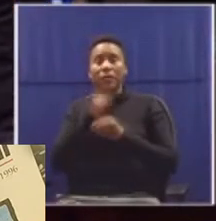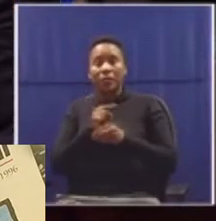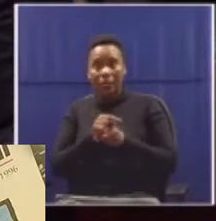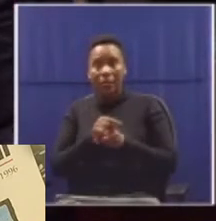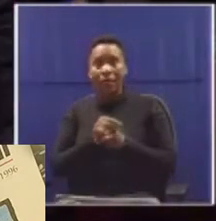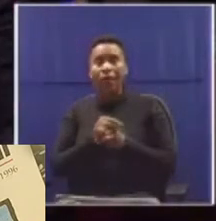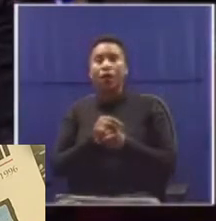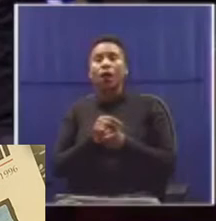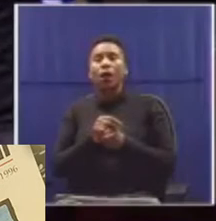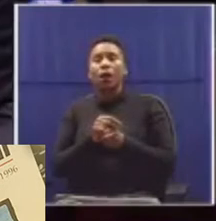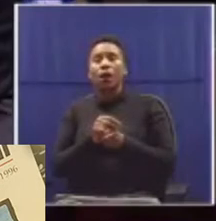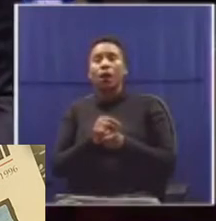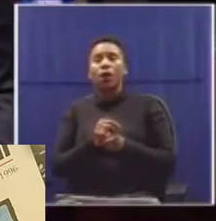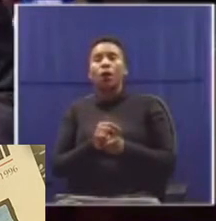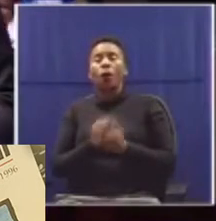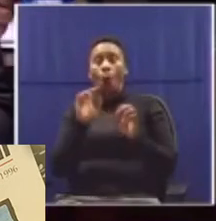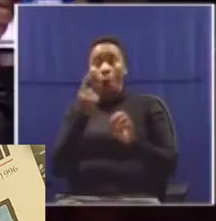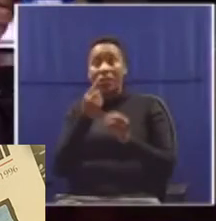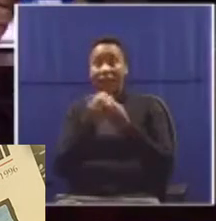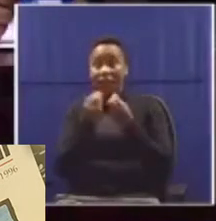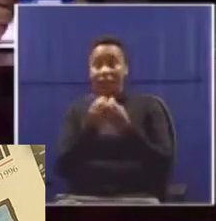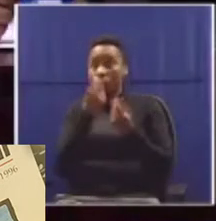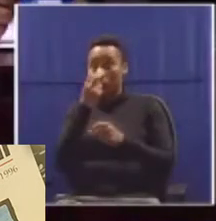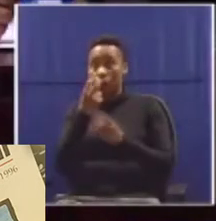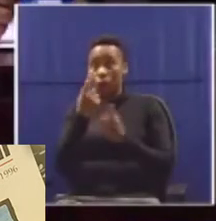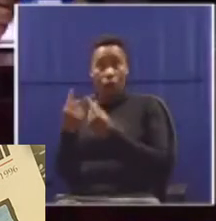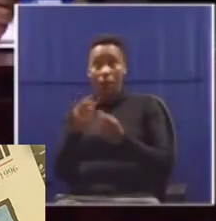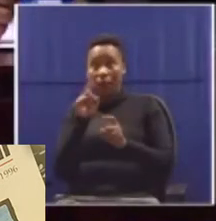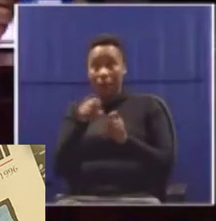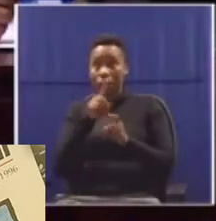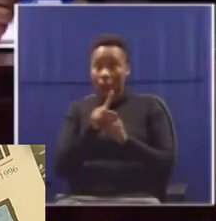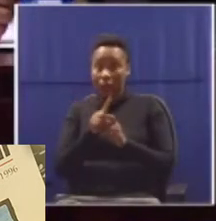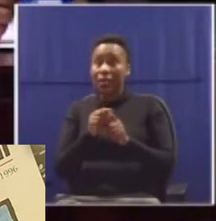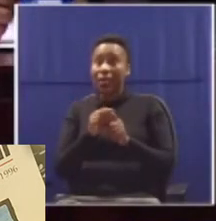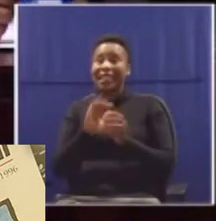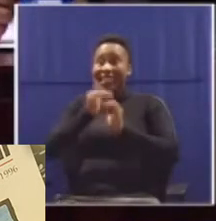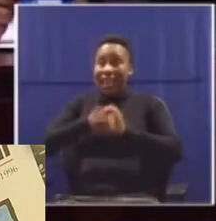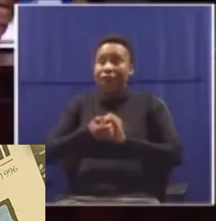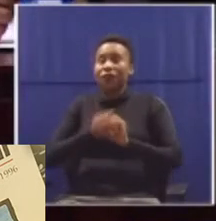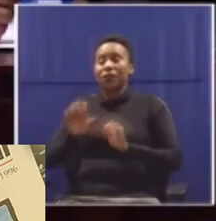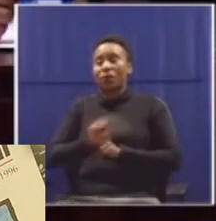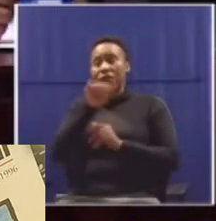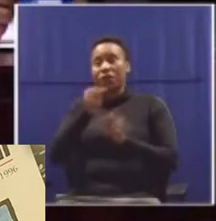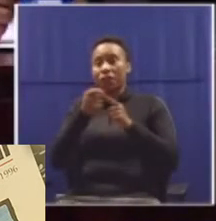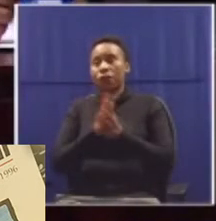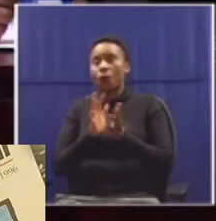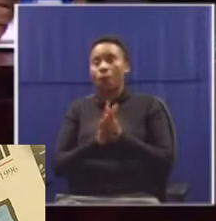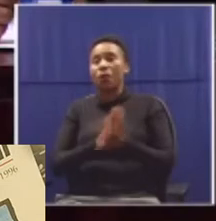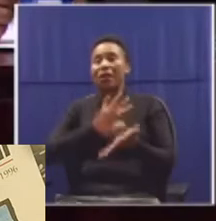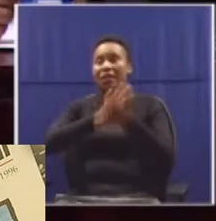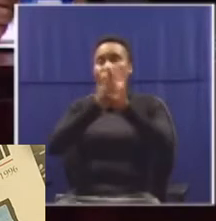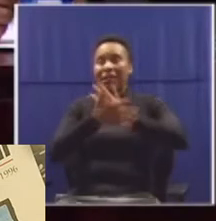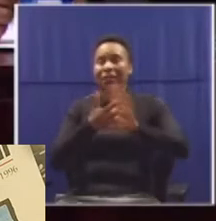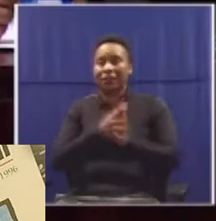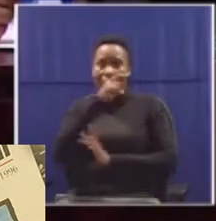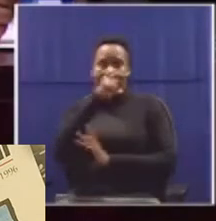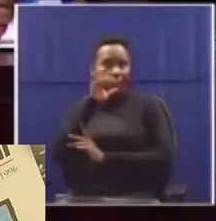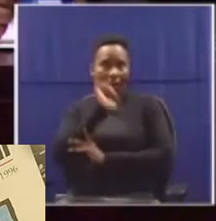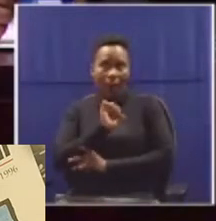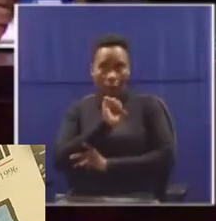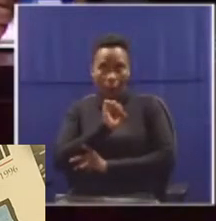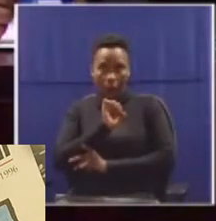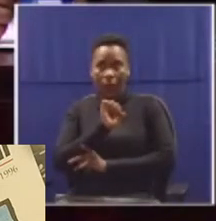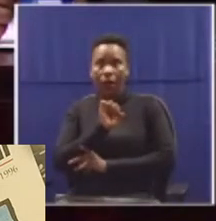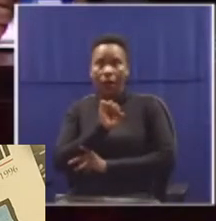implication for South Africa is reputational damage to the country as it effect its Effectiveness in combative